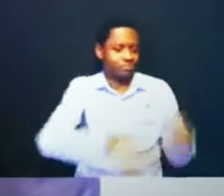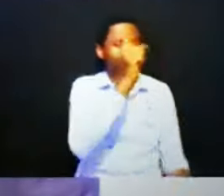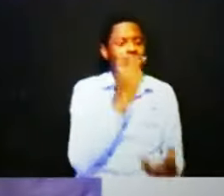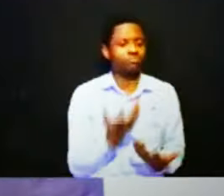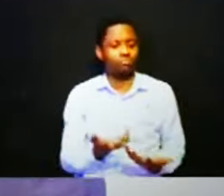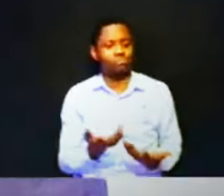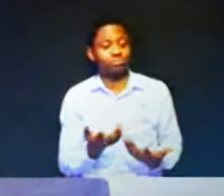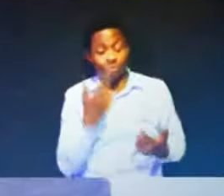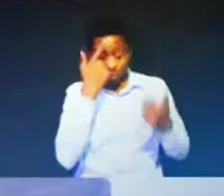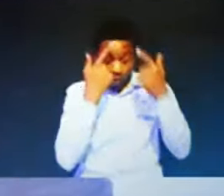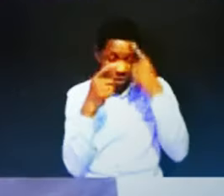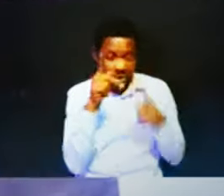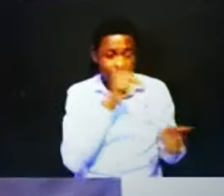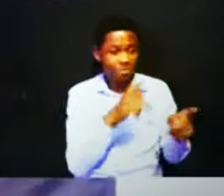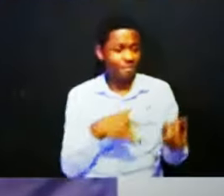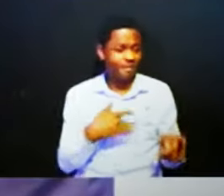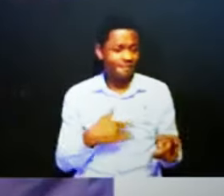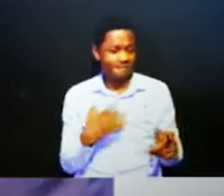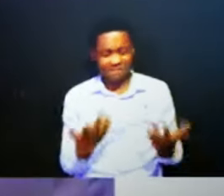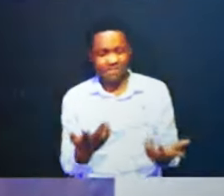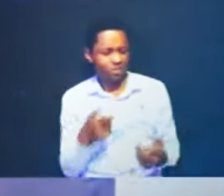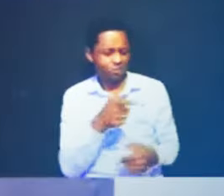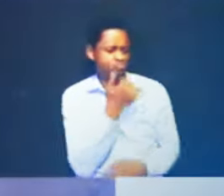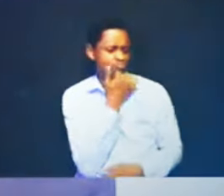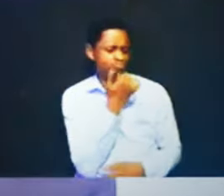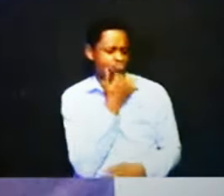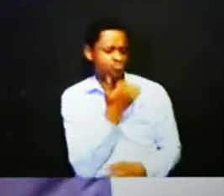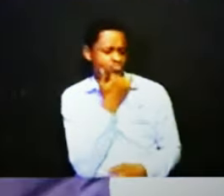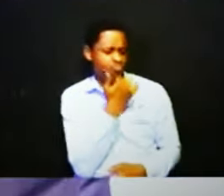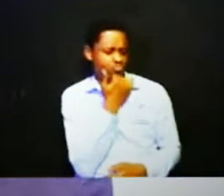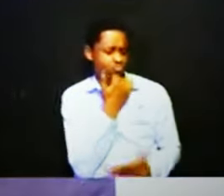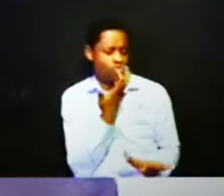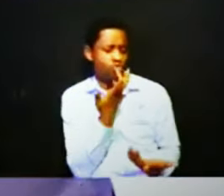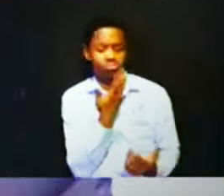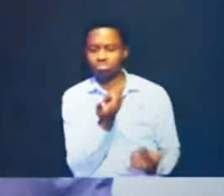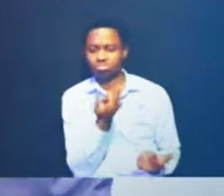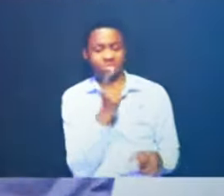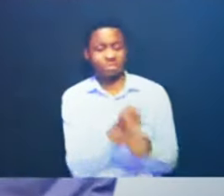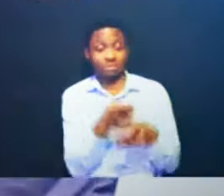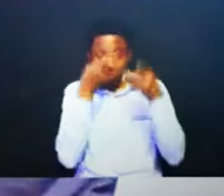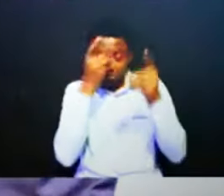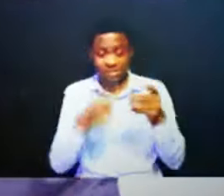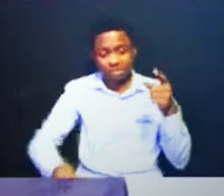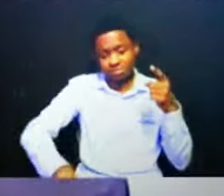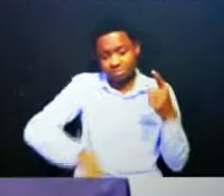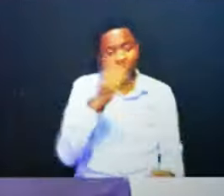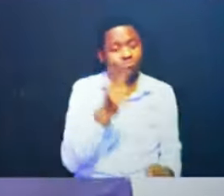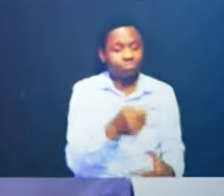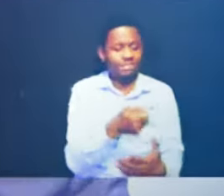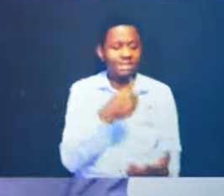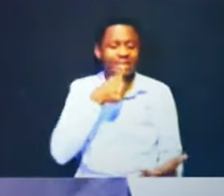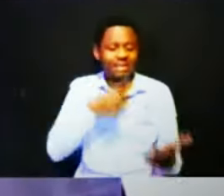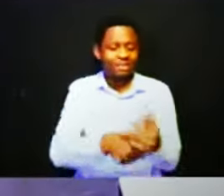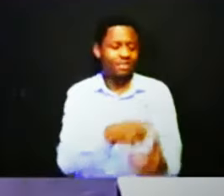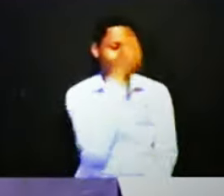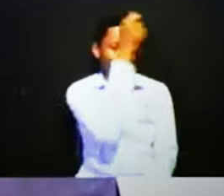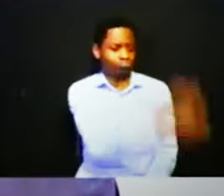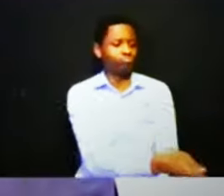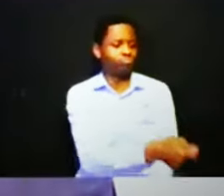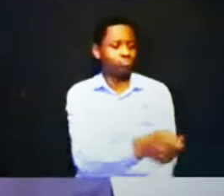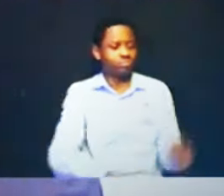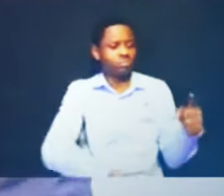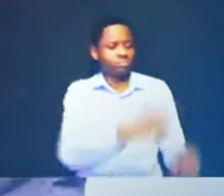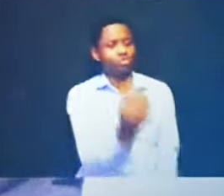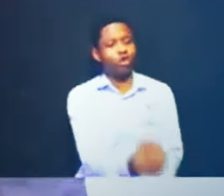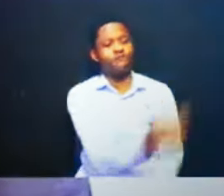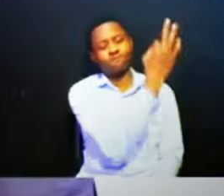that you have offended the system and they want to get you out. Nipa obeyi you na sia kosi si ebepamo efi adwuma